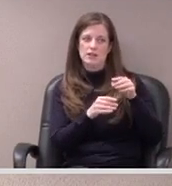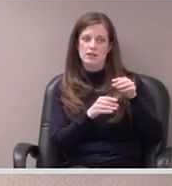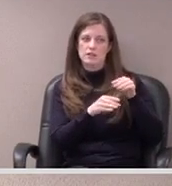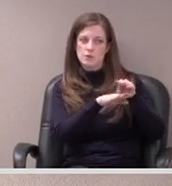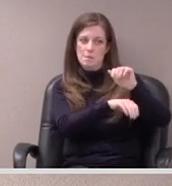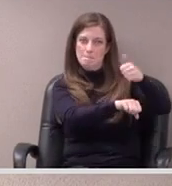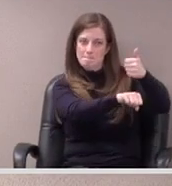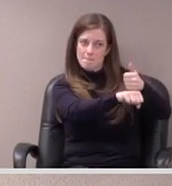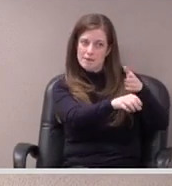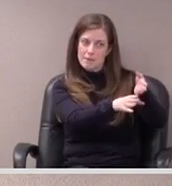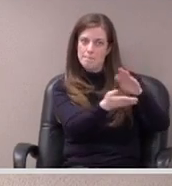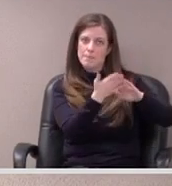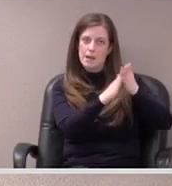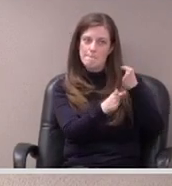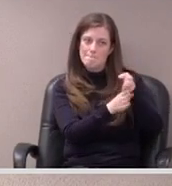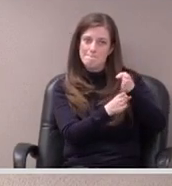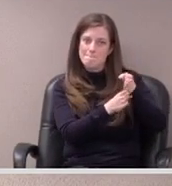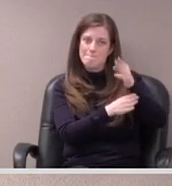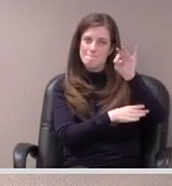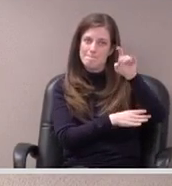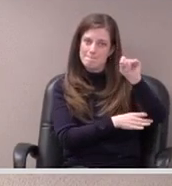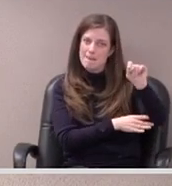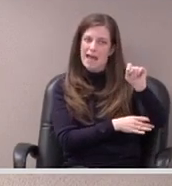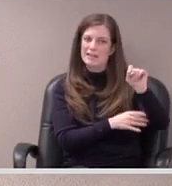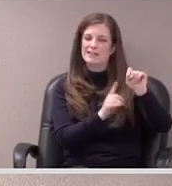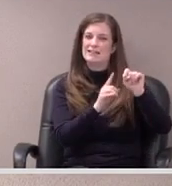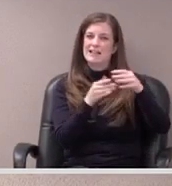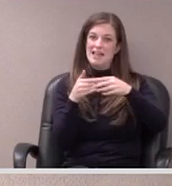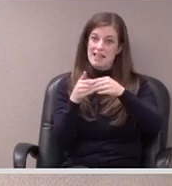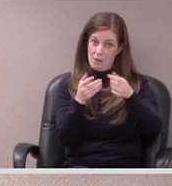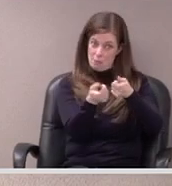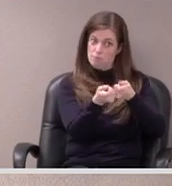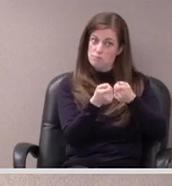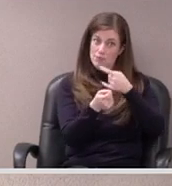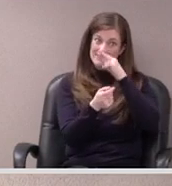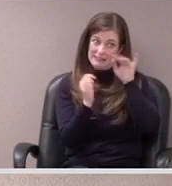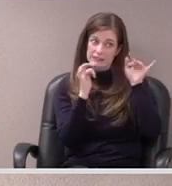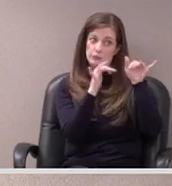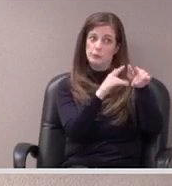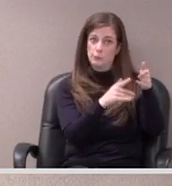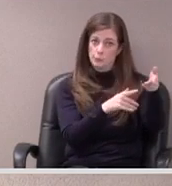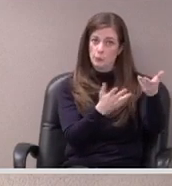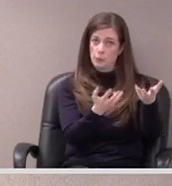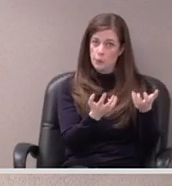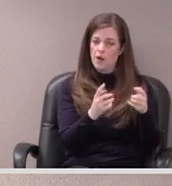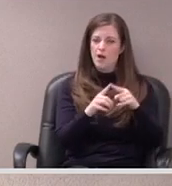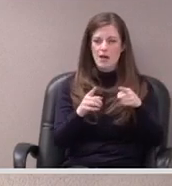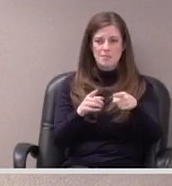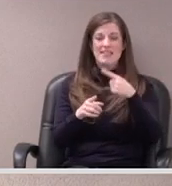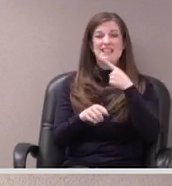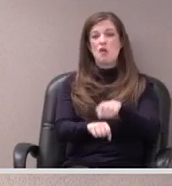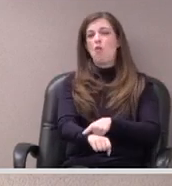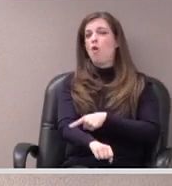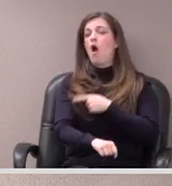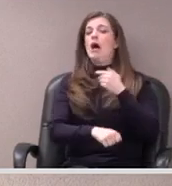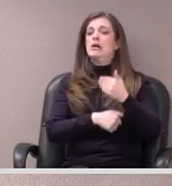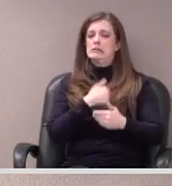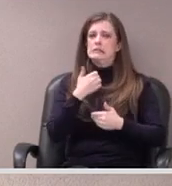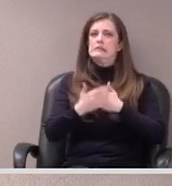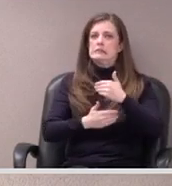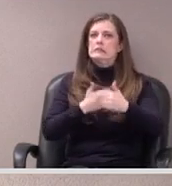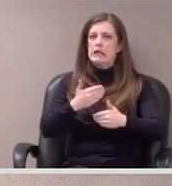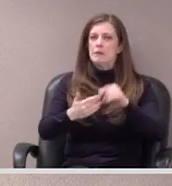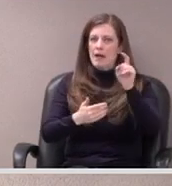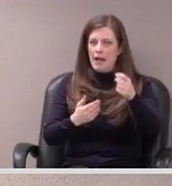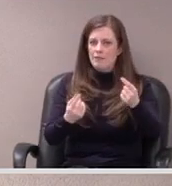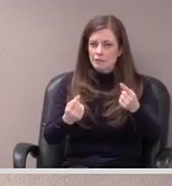kids in. But I think these are going to be long-term steps. I don't think that there's going to be, which I think we're doing, but I just don't think